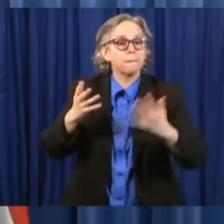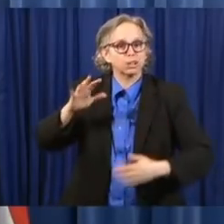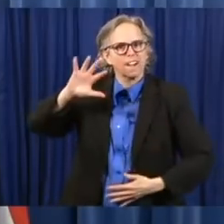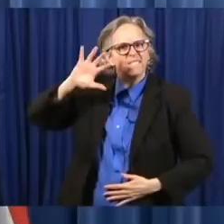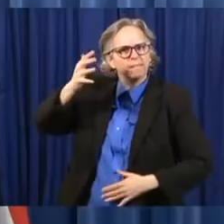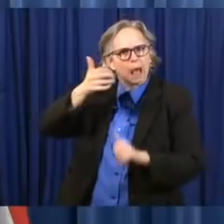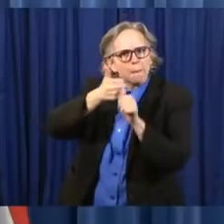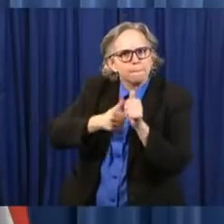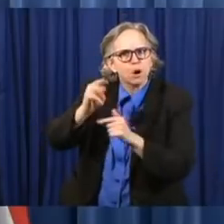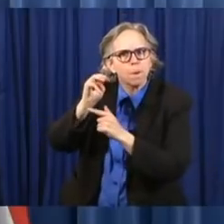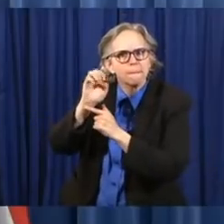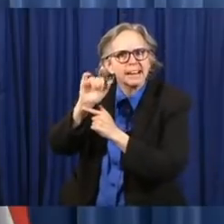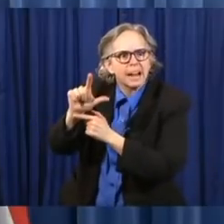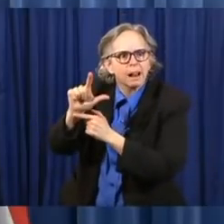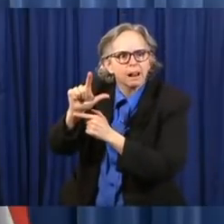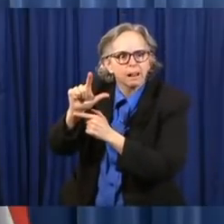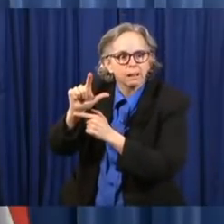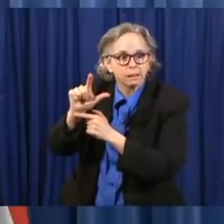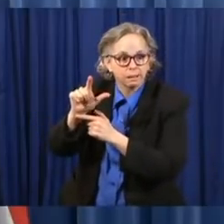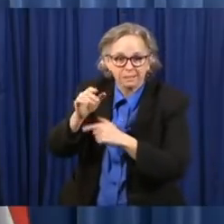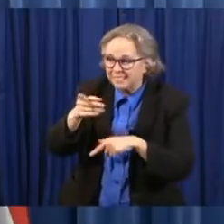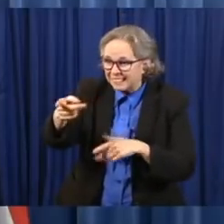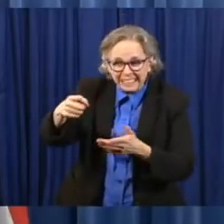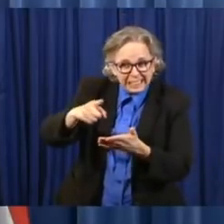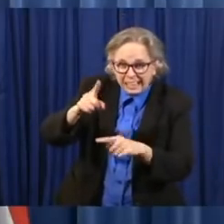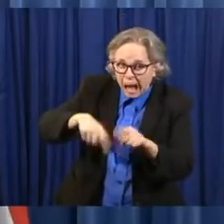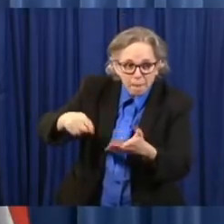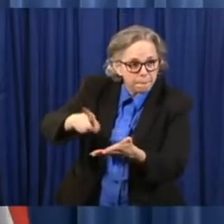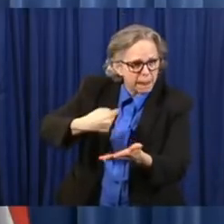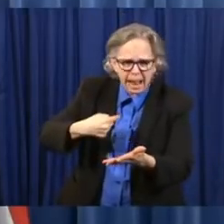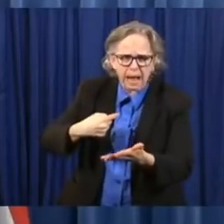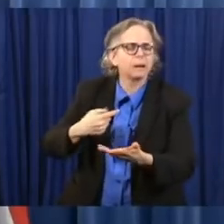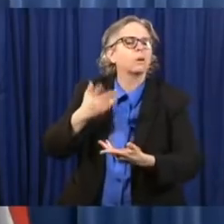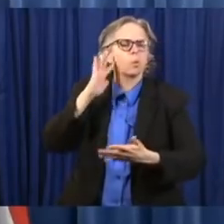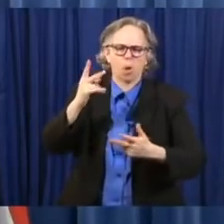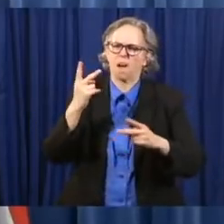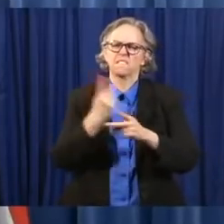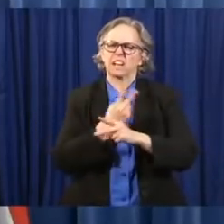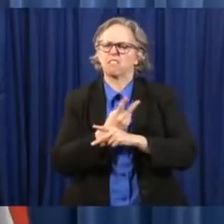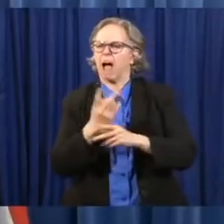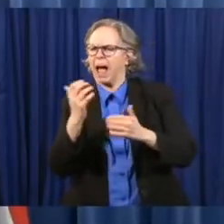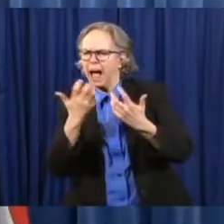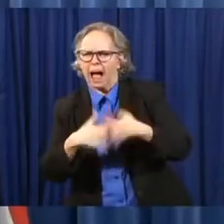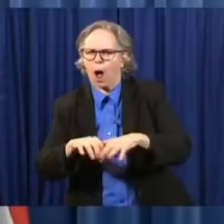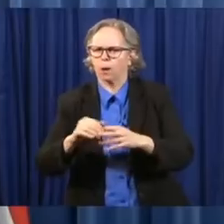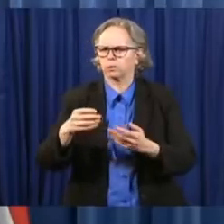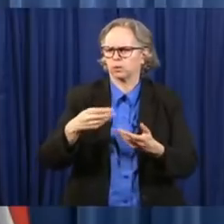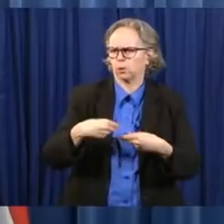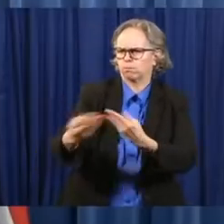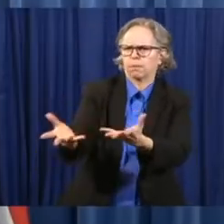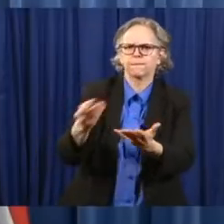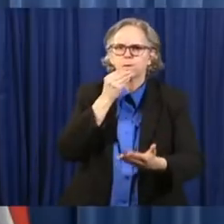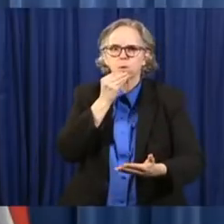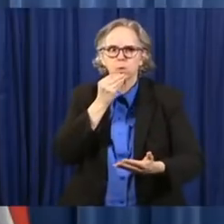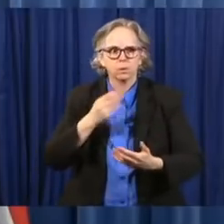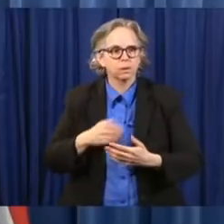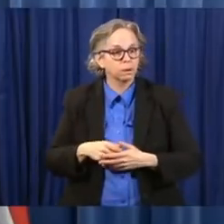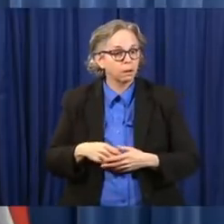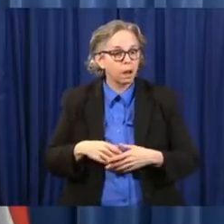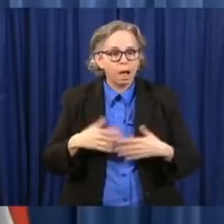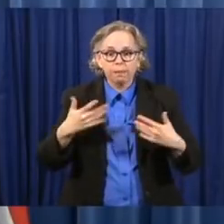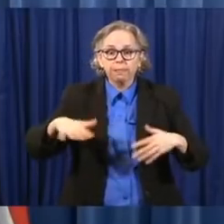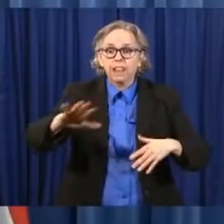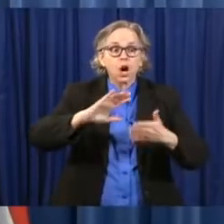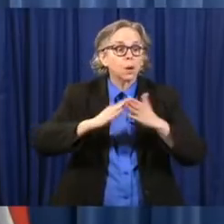to get the meals paid for. Word traveled fast throughout the community. Donations kept coming in from organizations